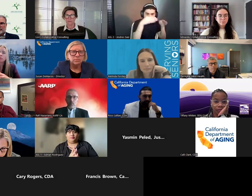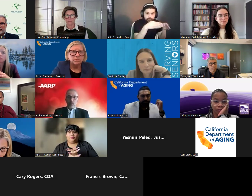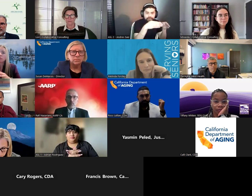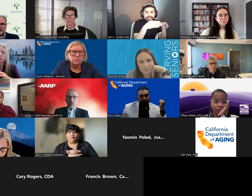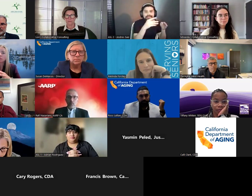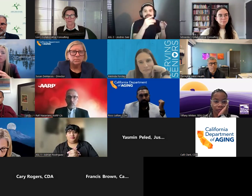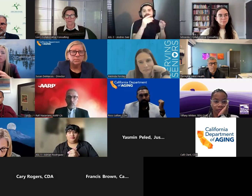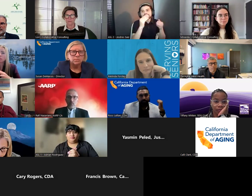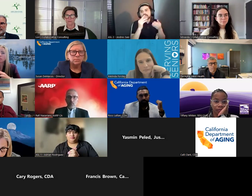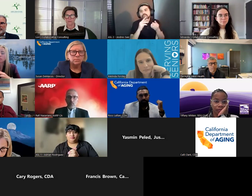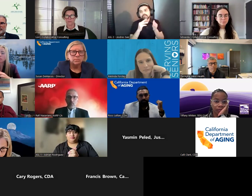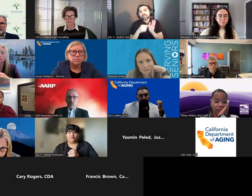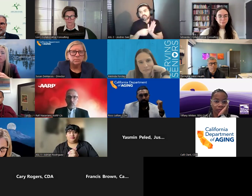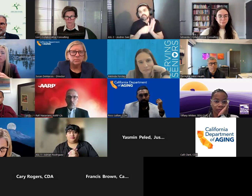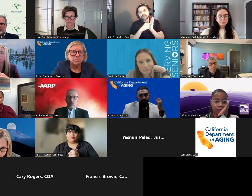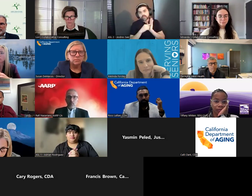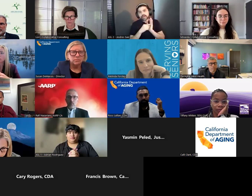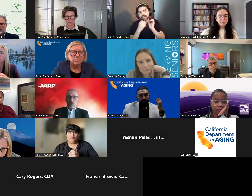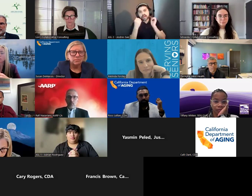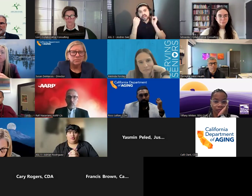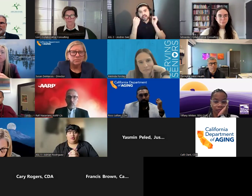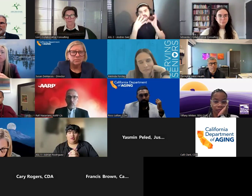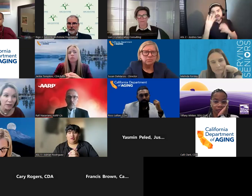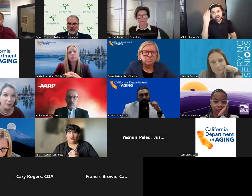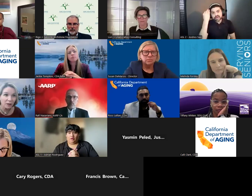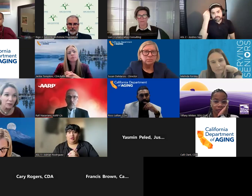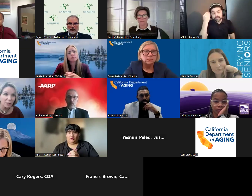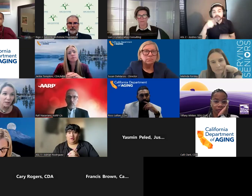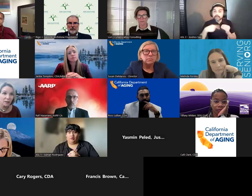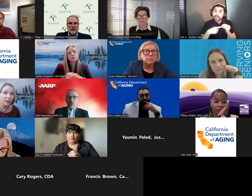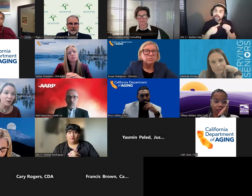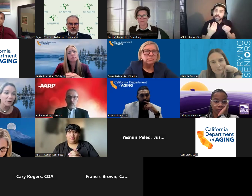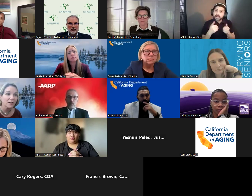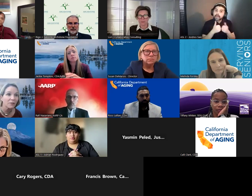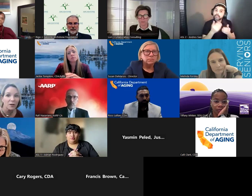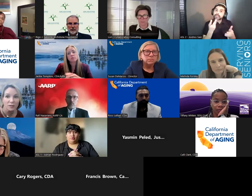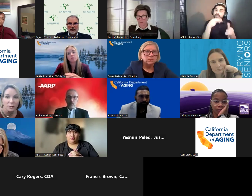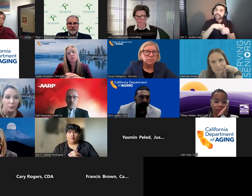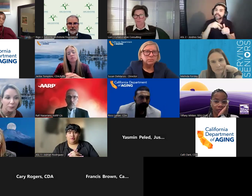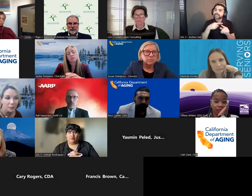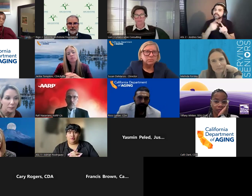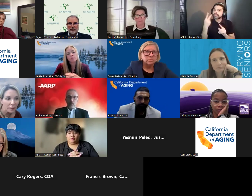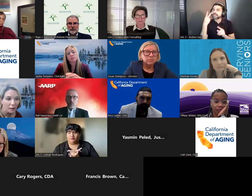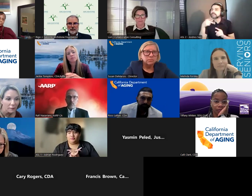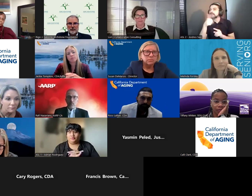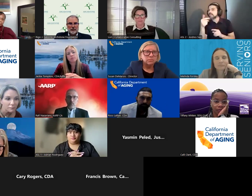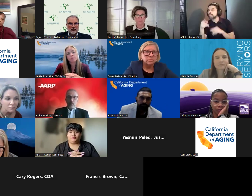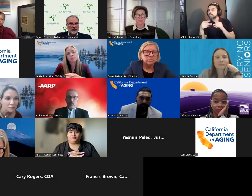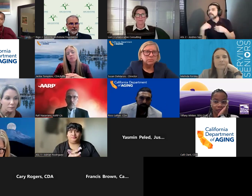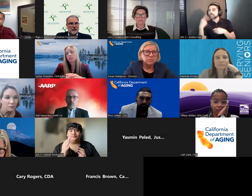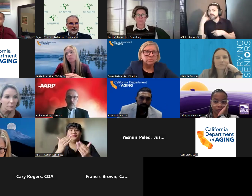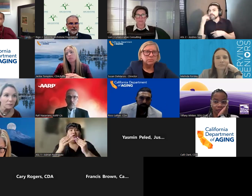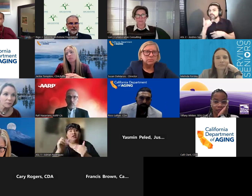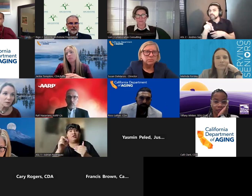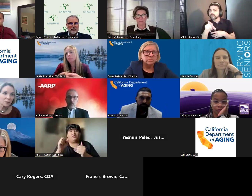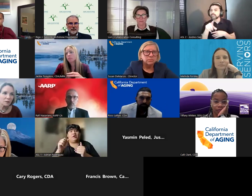would require a lot of thought about how we engage it. But I see that Christina and Carolyn have thoughts too. Thanks, Sarah.